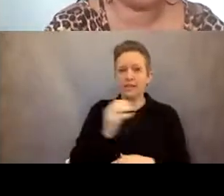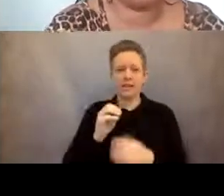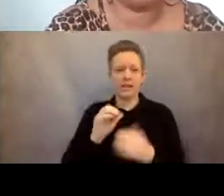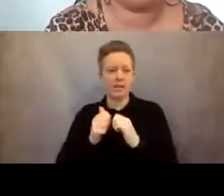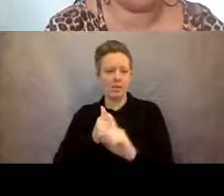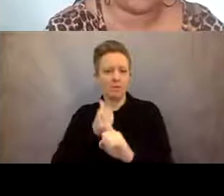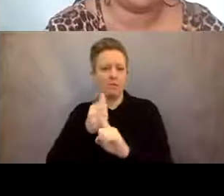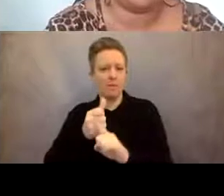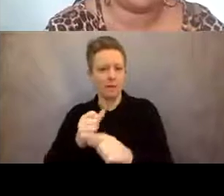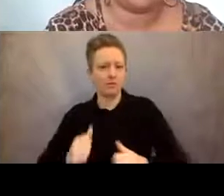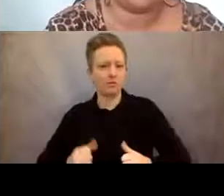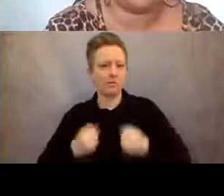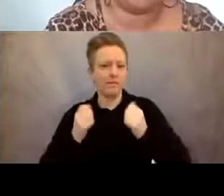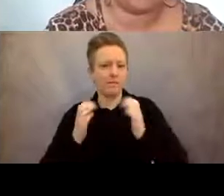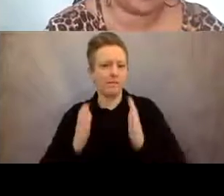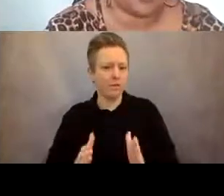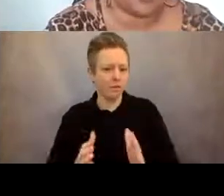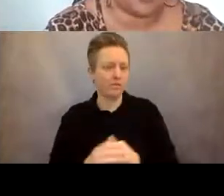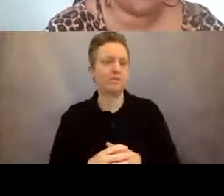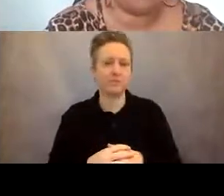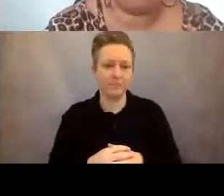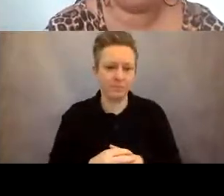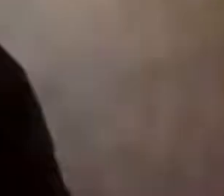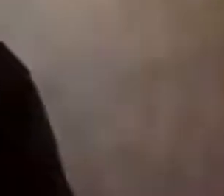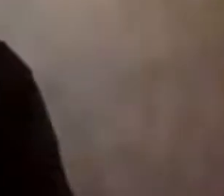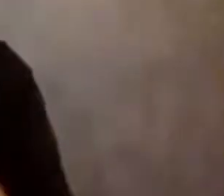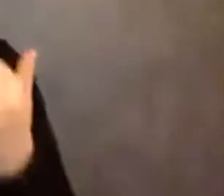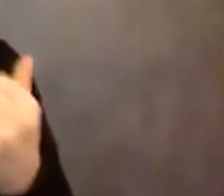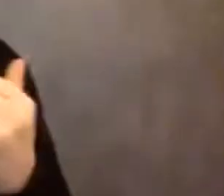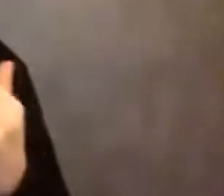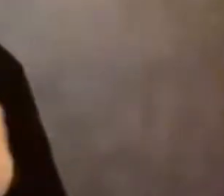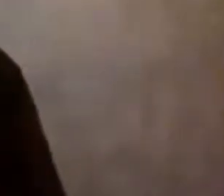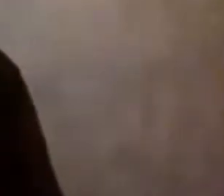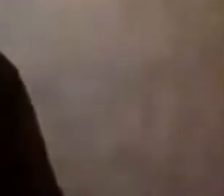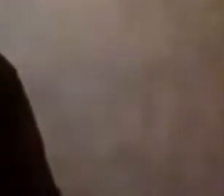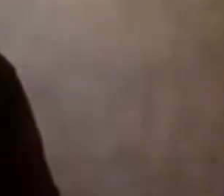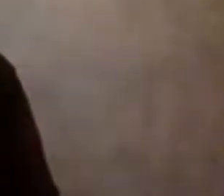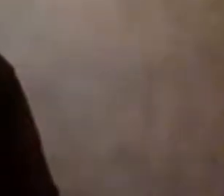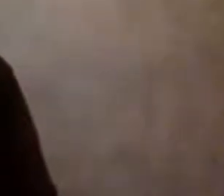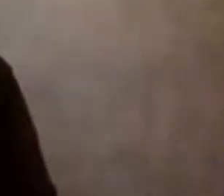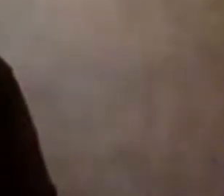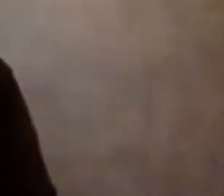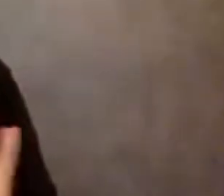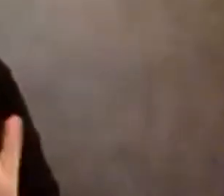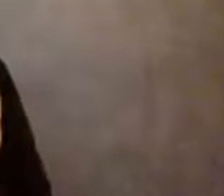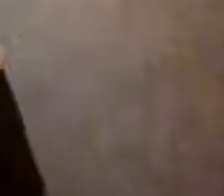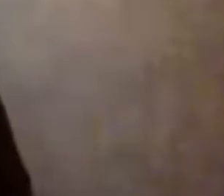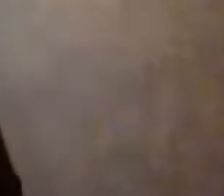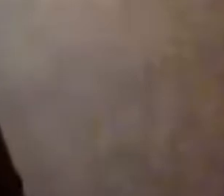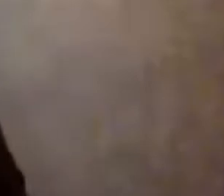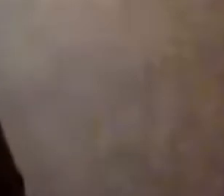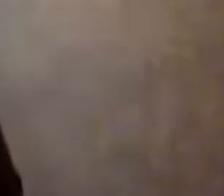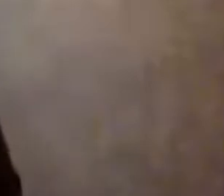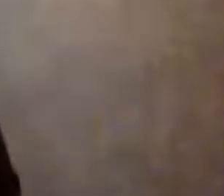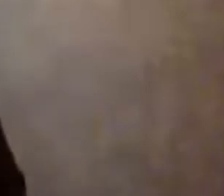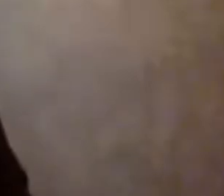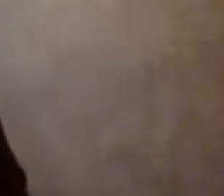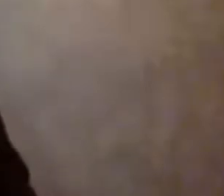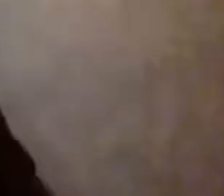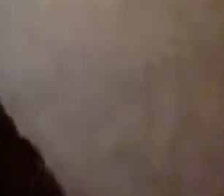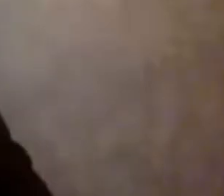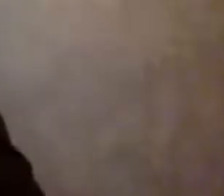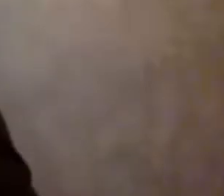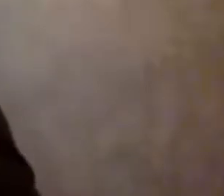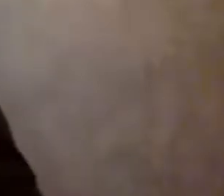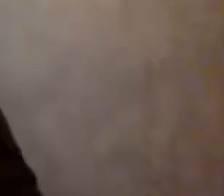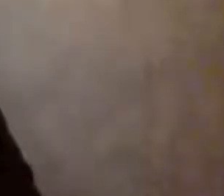so we're gonna watch this clip. Again, when we're talking about trauma, when we're watching these clips, please make sure you're taking care of yourself. But we're gonna